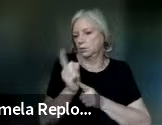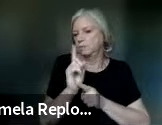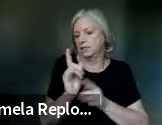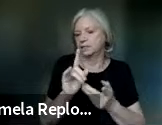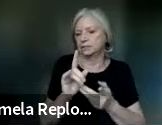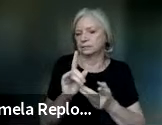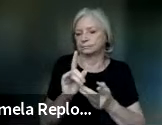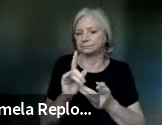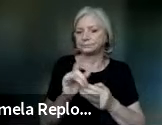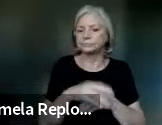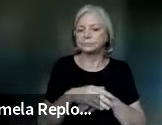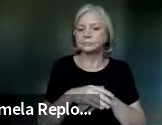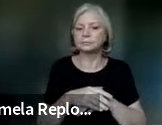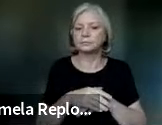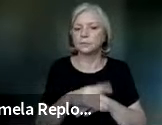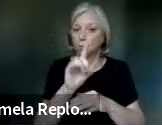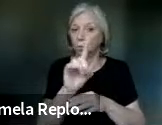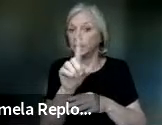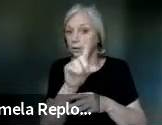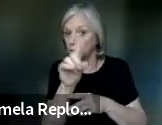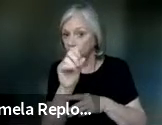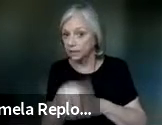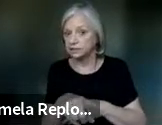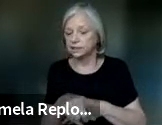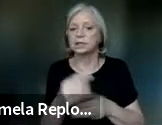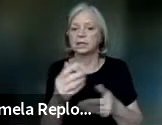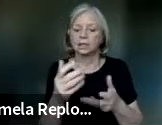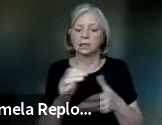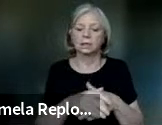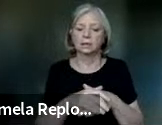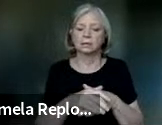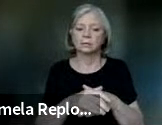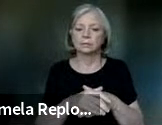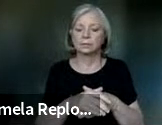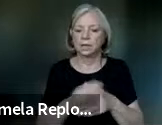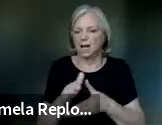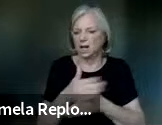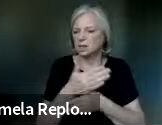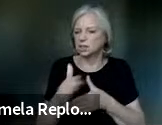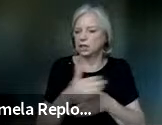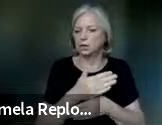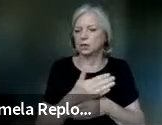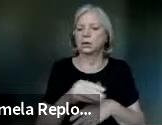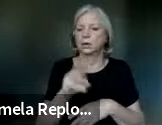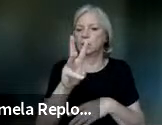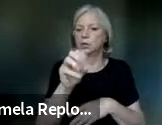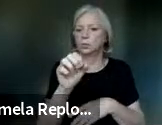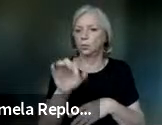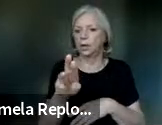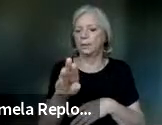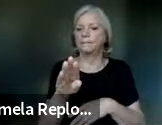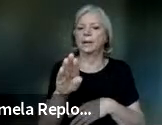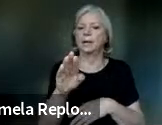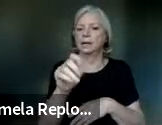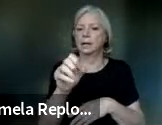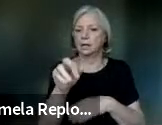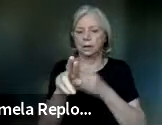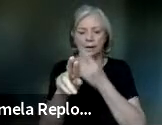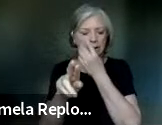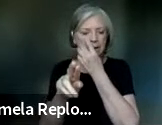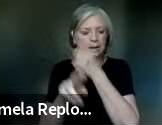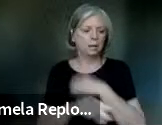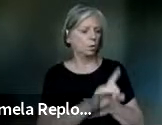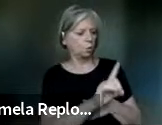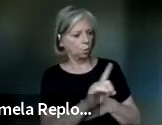one person had a very helpful comment that I'll just share with those on the webinar right now. One company offered that they've implemented their own form